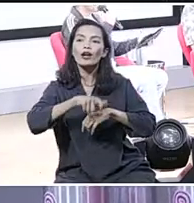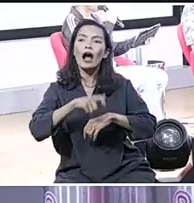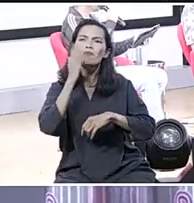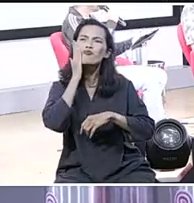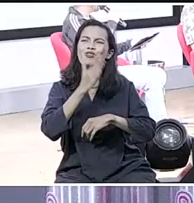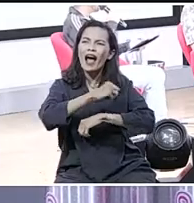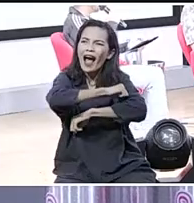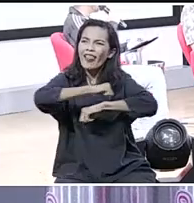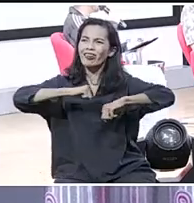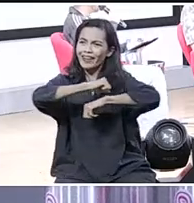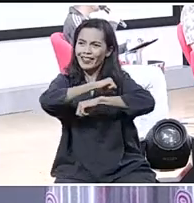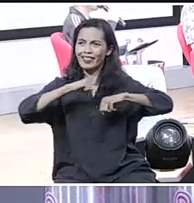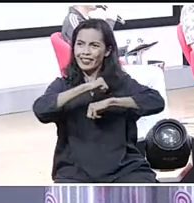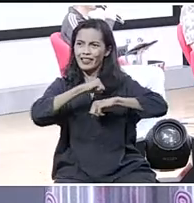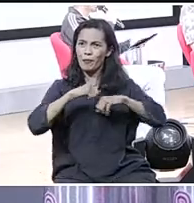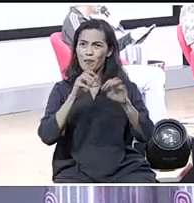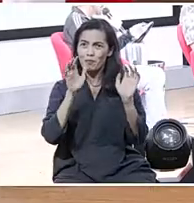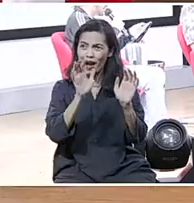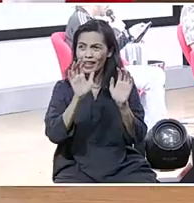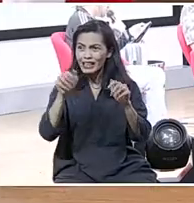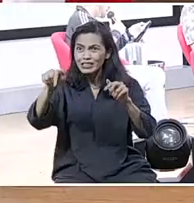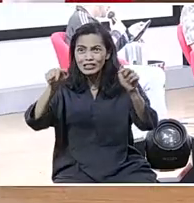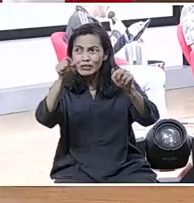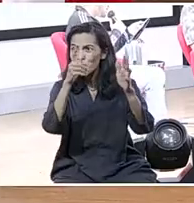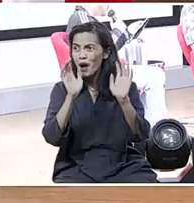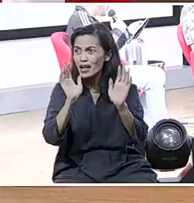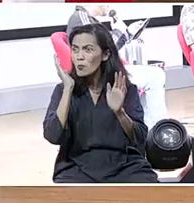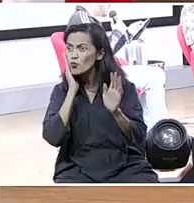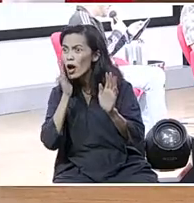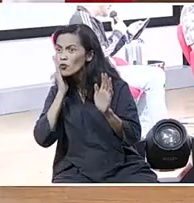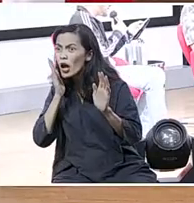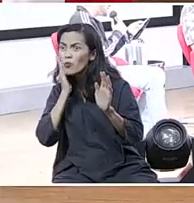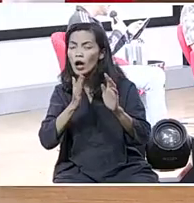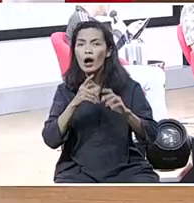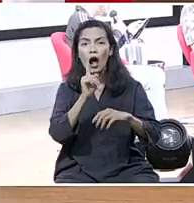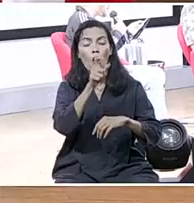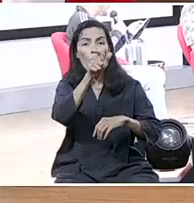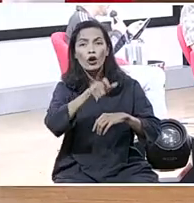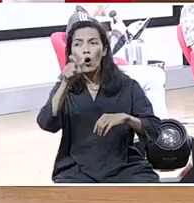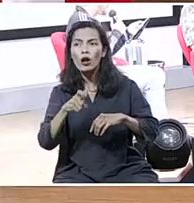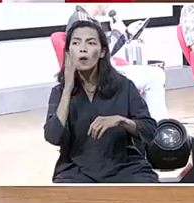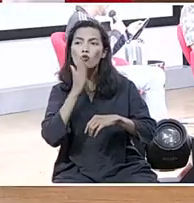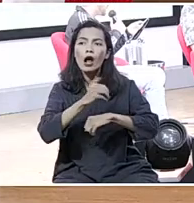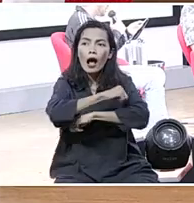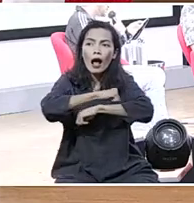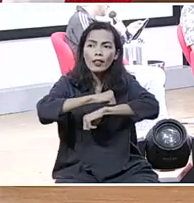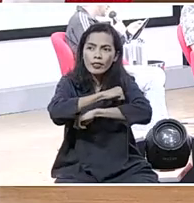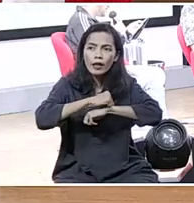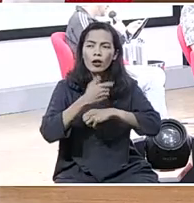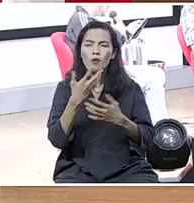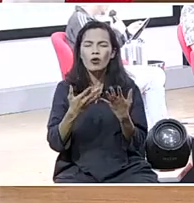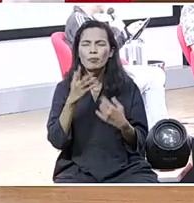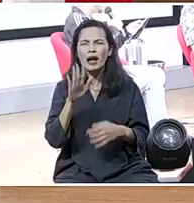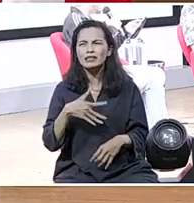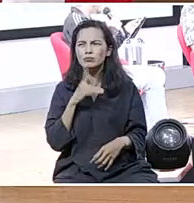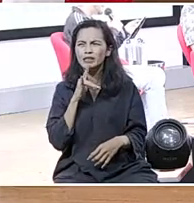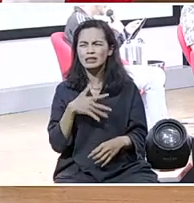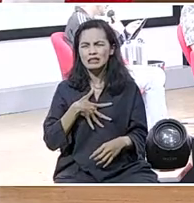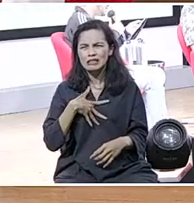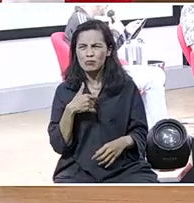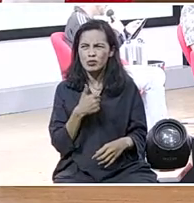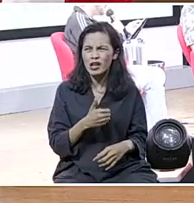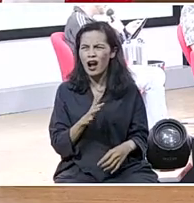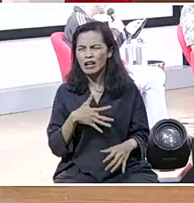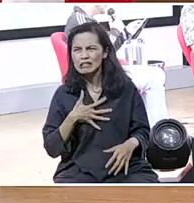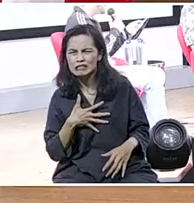young athletes here in the studio with us here as well. For young athletes who may face self-doubt, what strategies